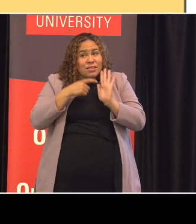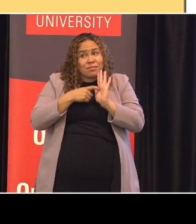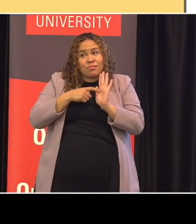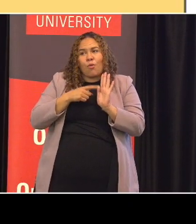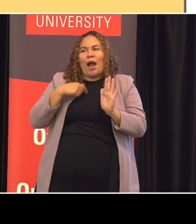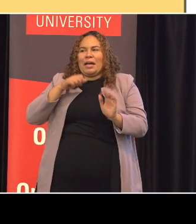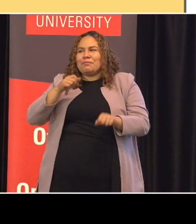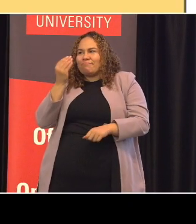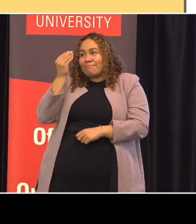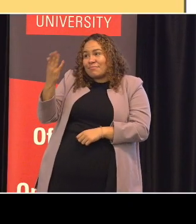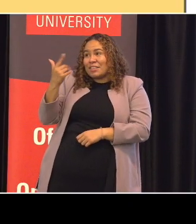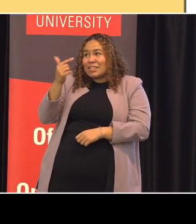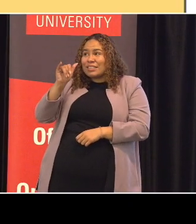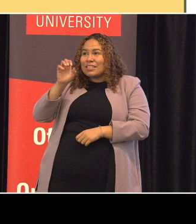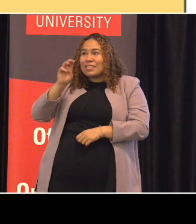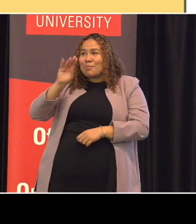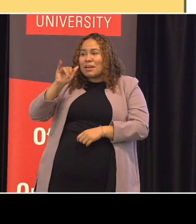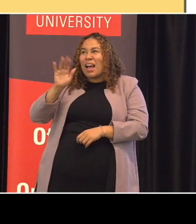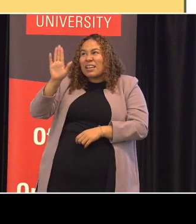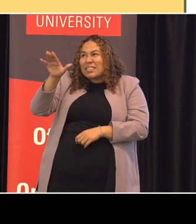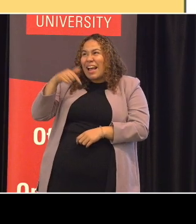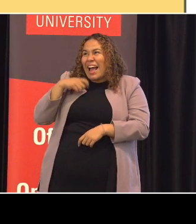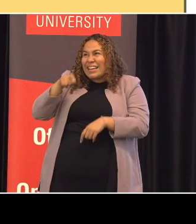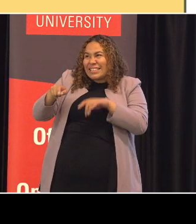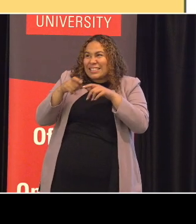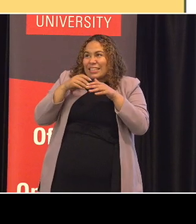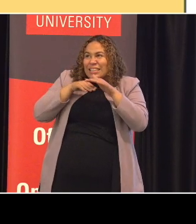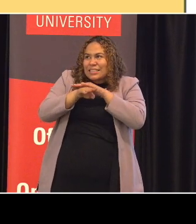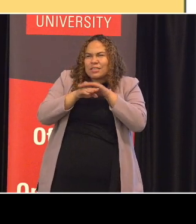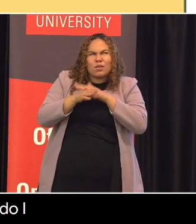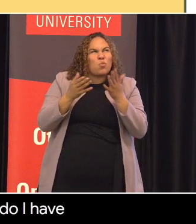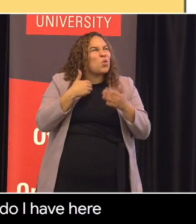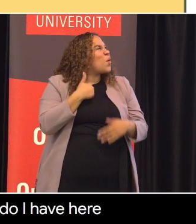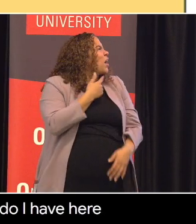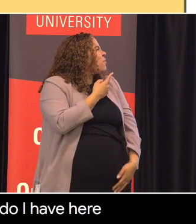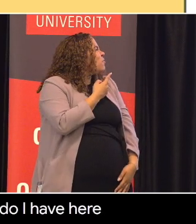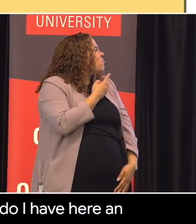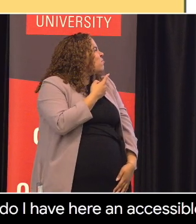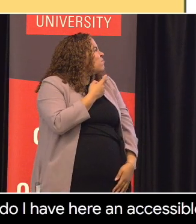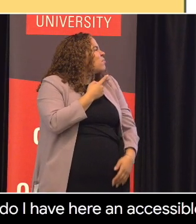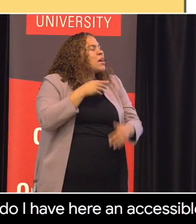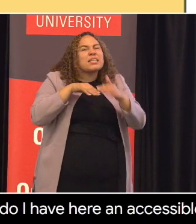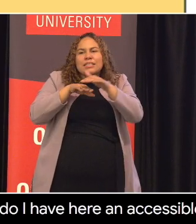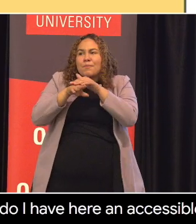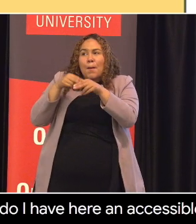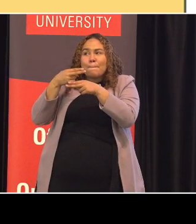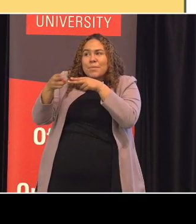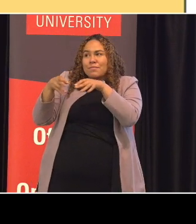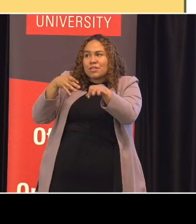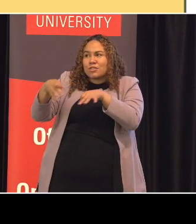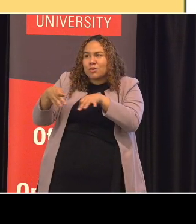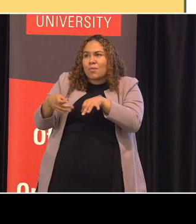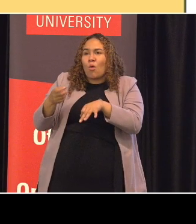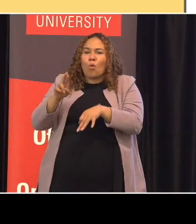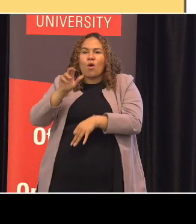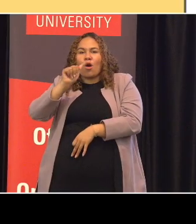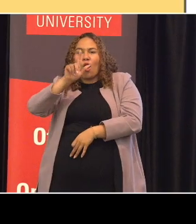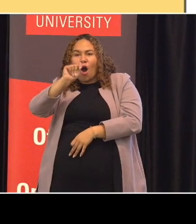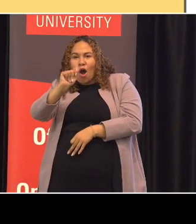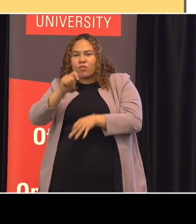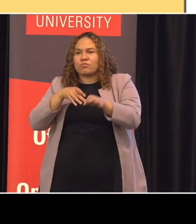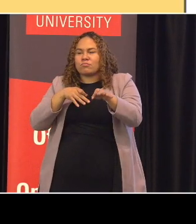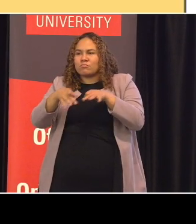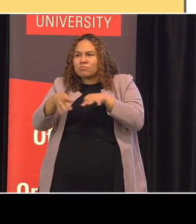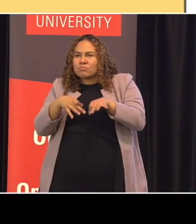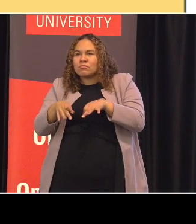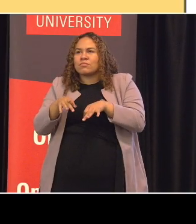Gemini I need an accessible, what do I have here? An accessible brief description or alternative description